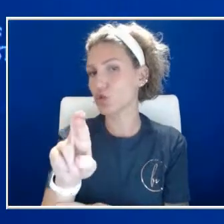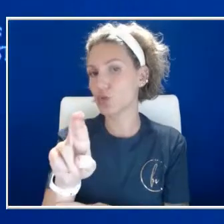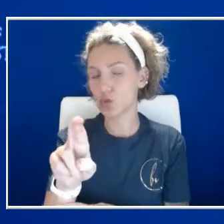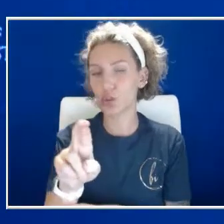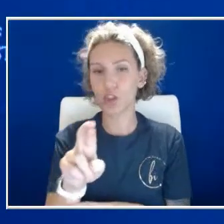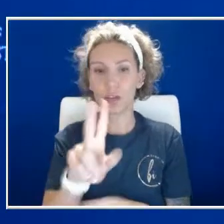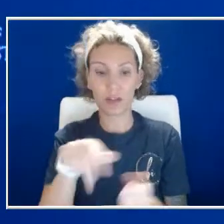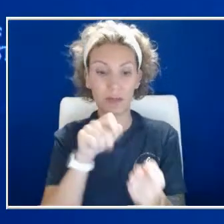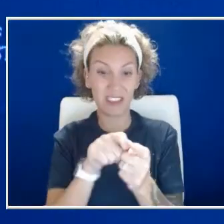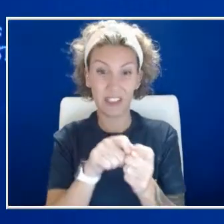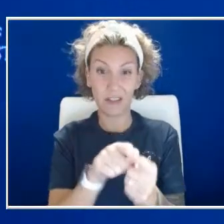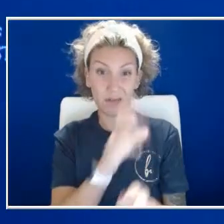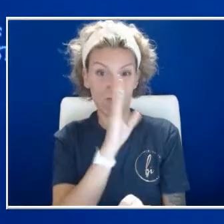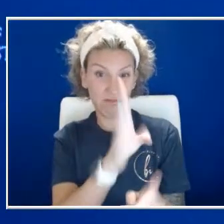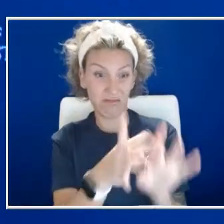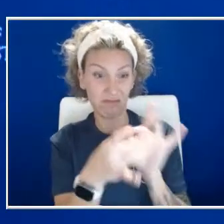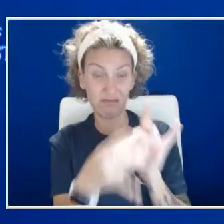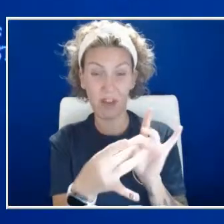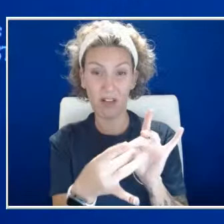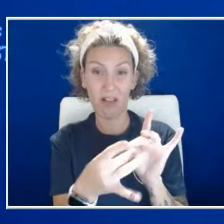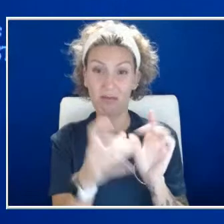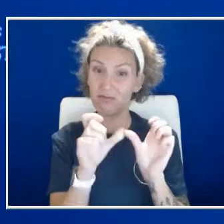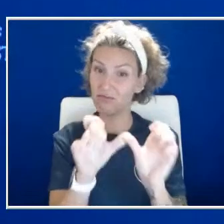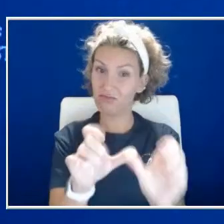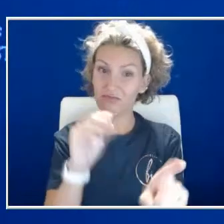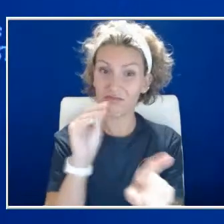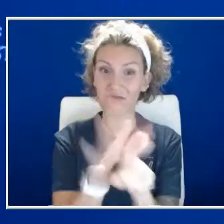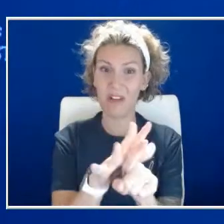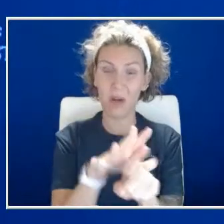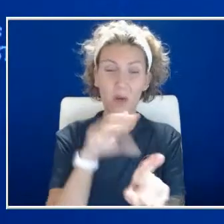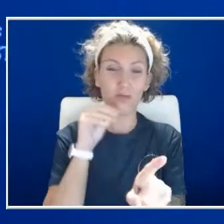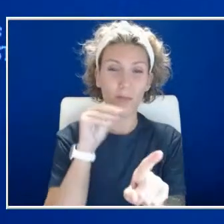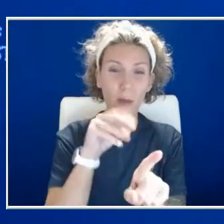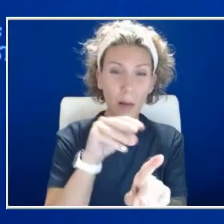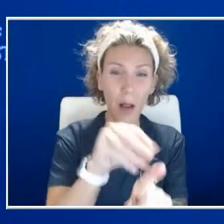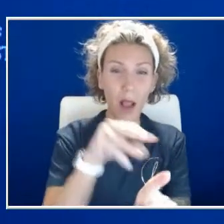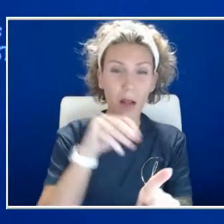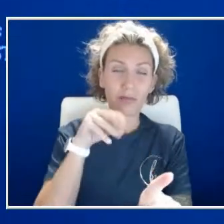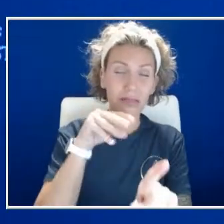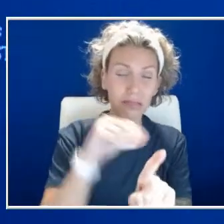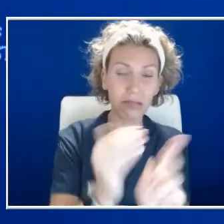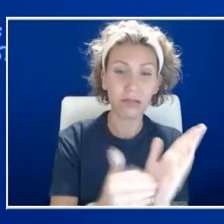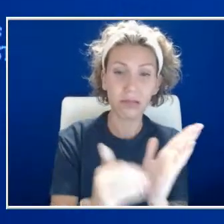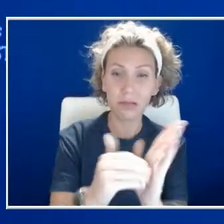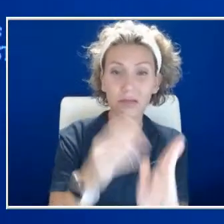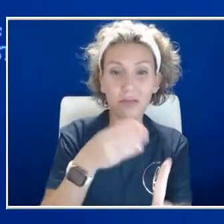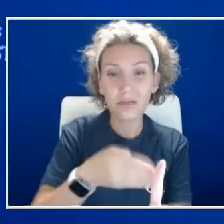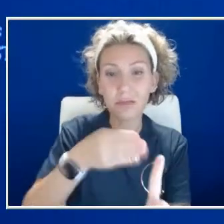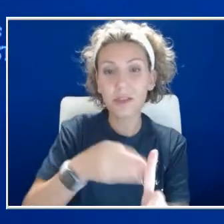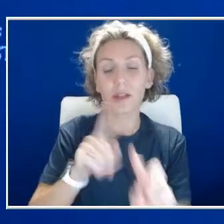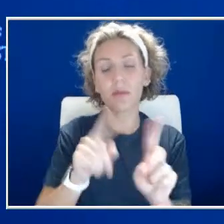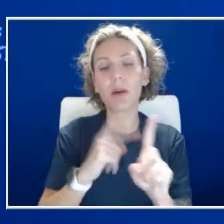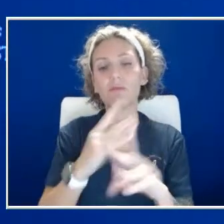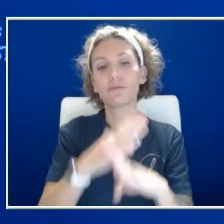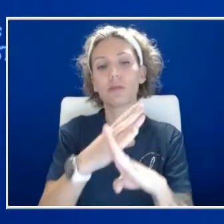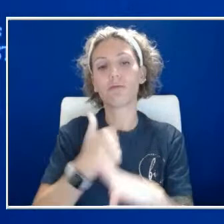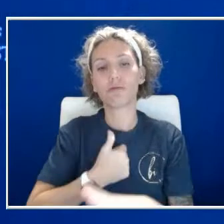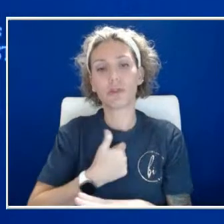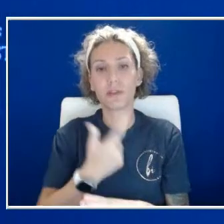related to long-term exposure to radiation. We try to protect ourselves as much as we can, but it's part of our job to use radiation every